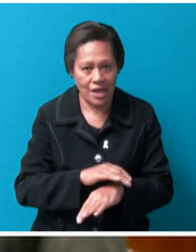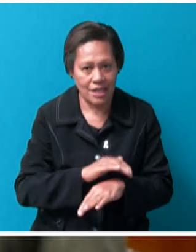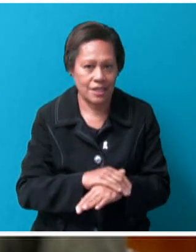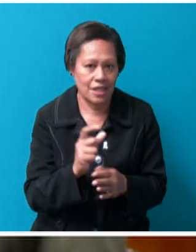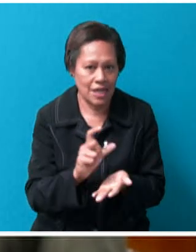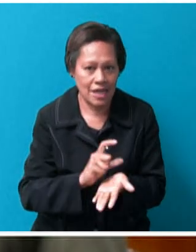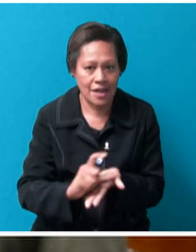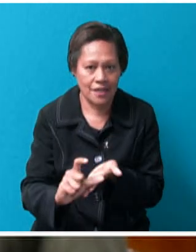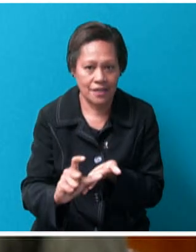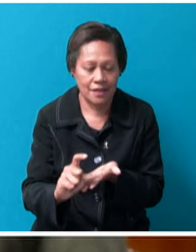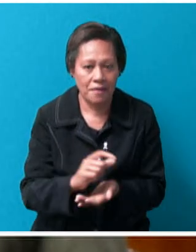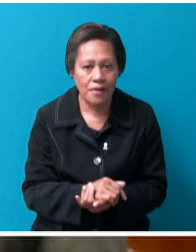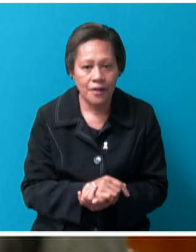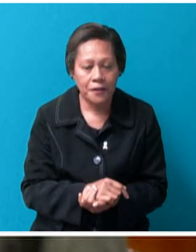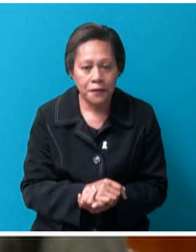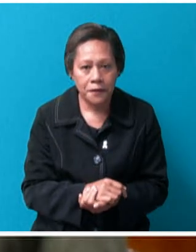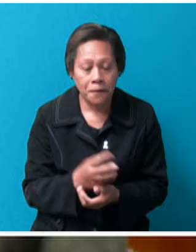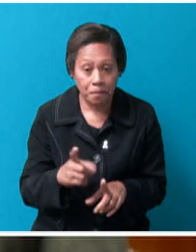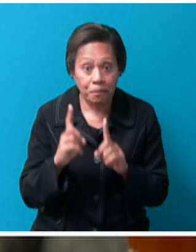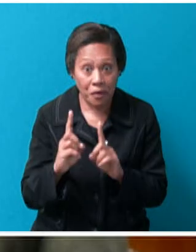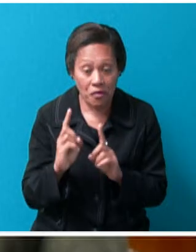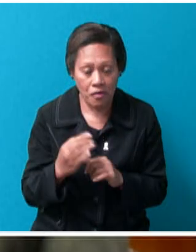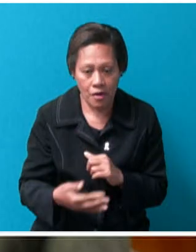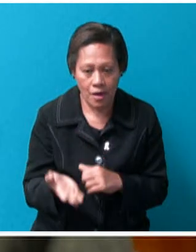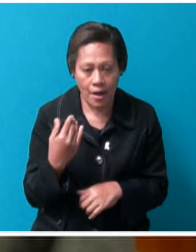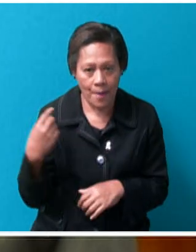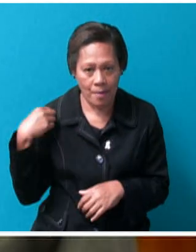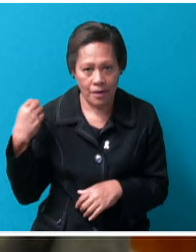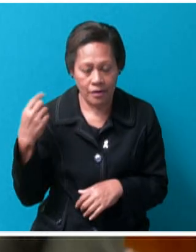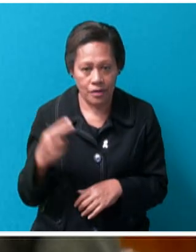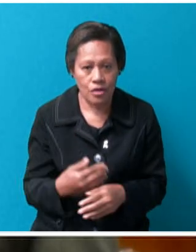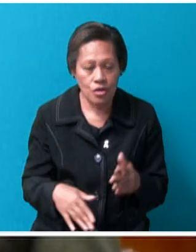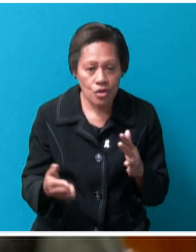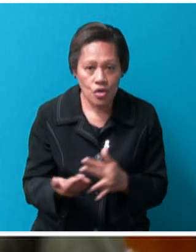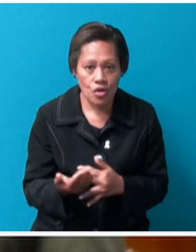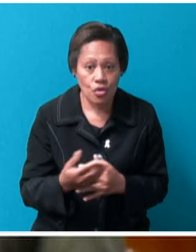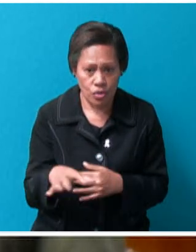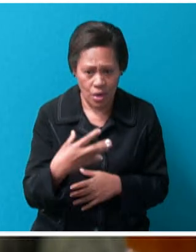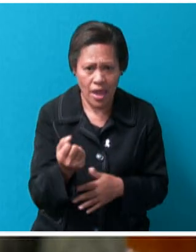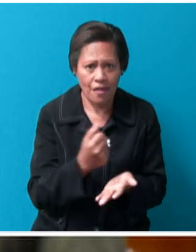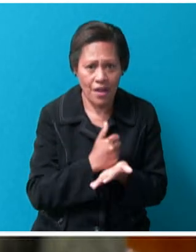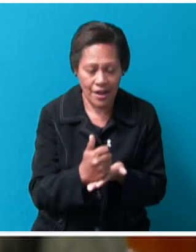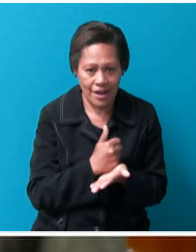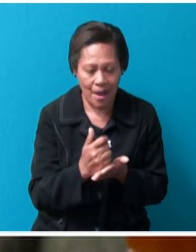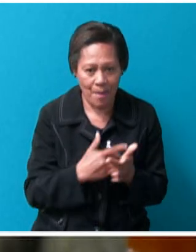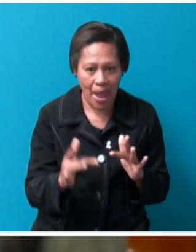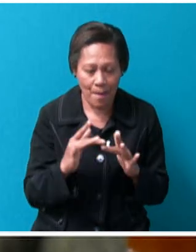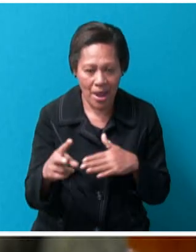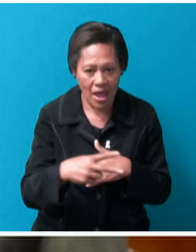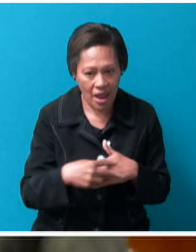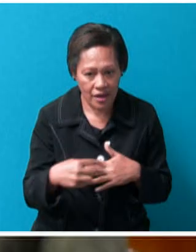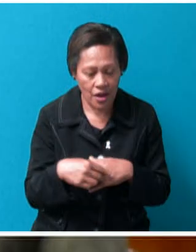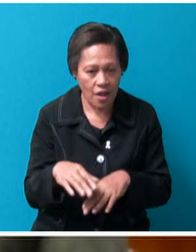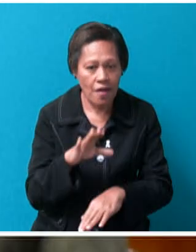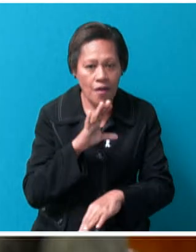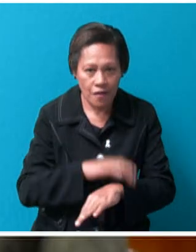Applicants can follow up on the status of the applications through landline numbers and email address provided on the Fiji Police